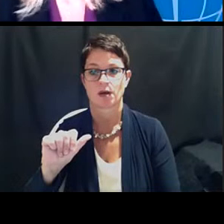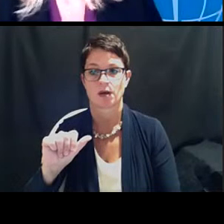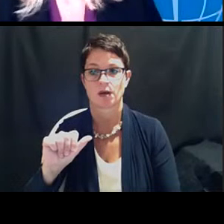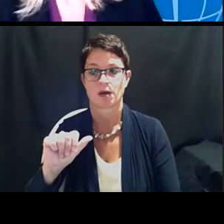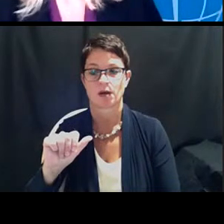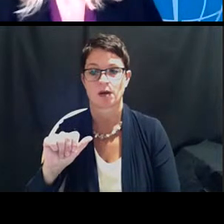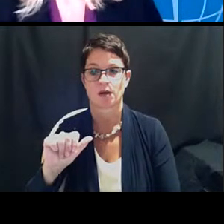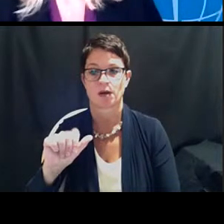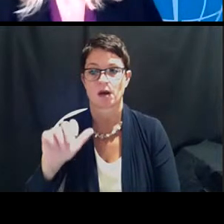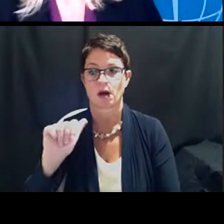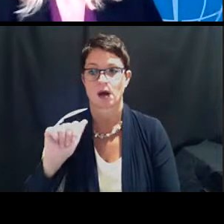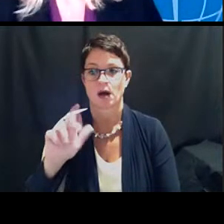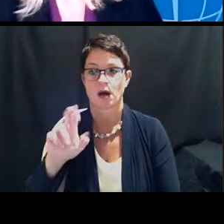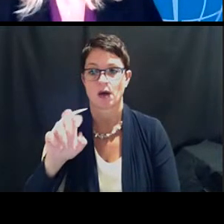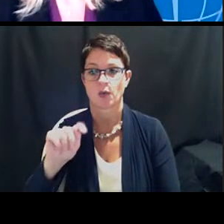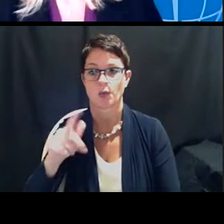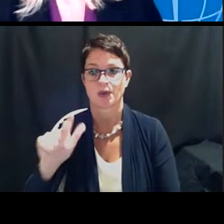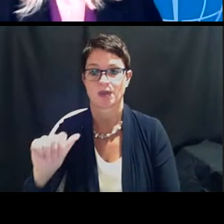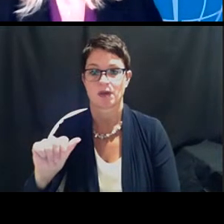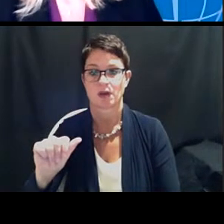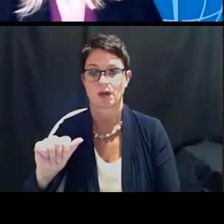We'll try Aretha.